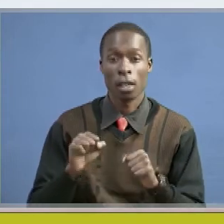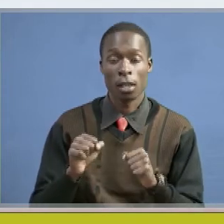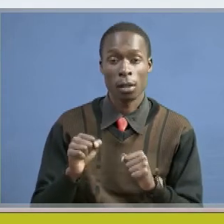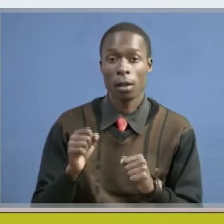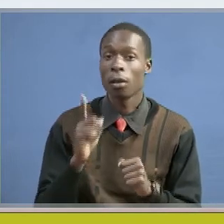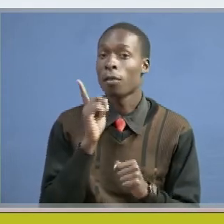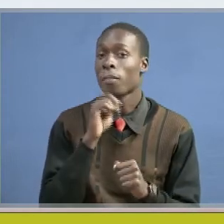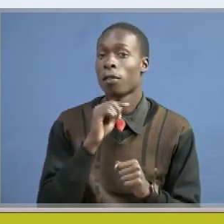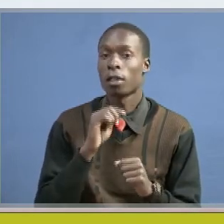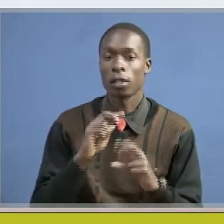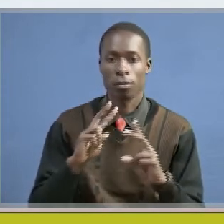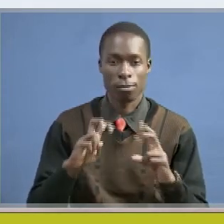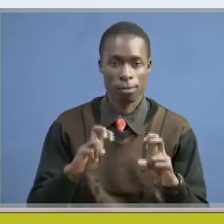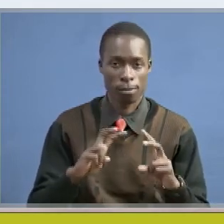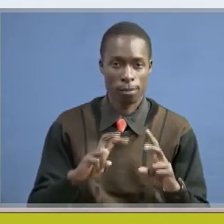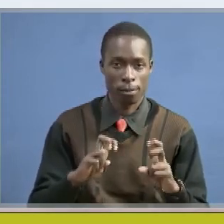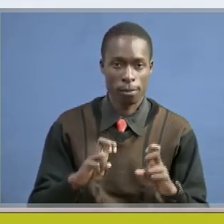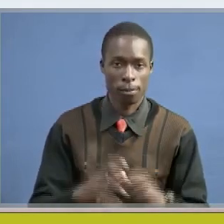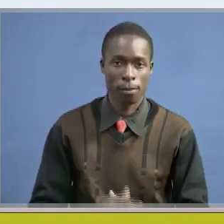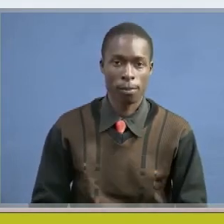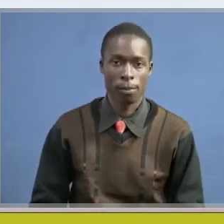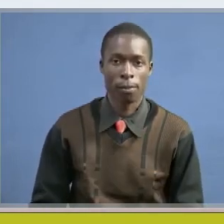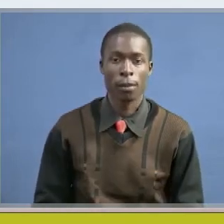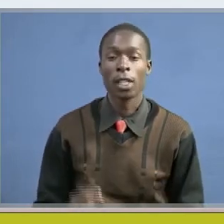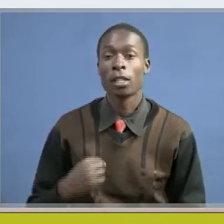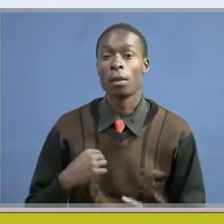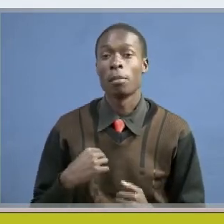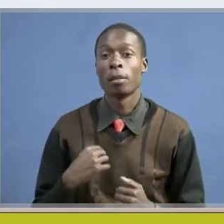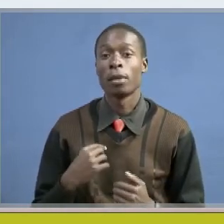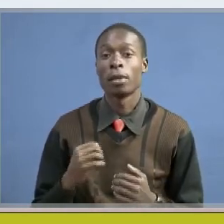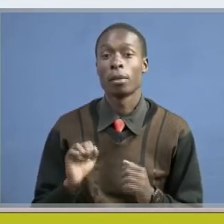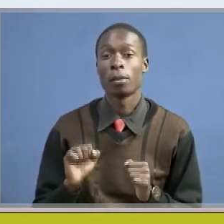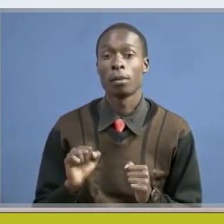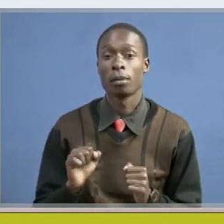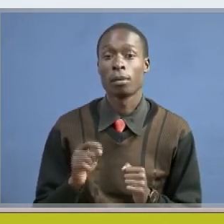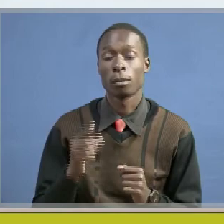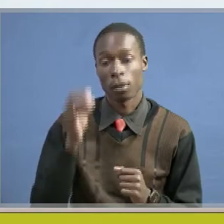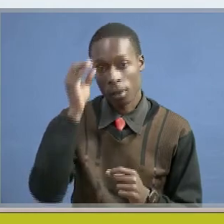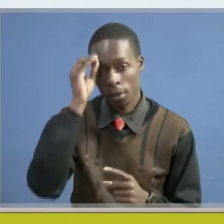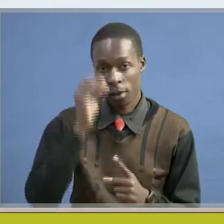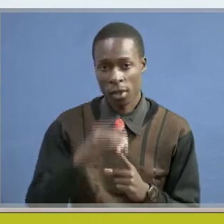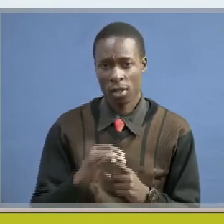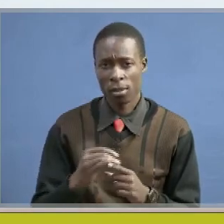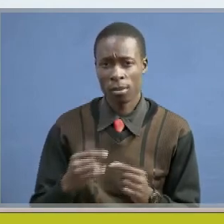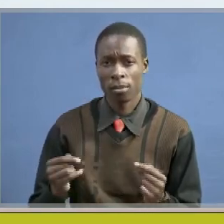him to complete his investigations. Are you agreeable or you are objecting?